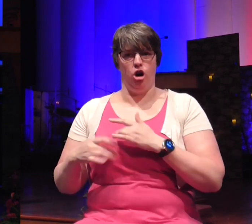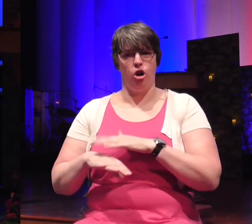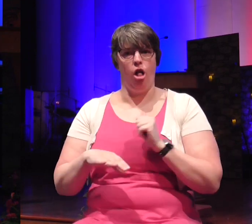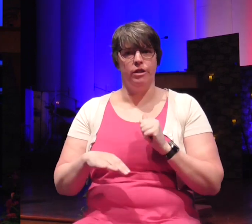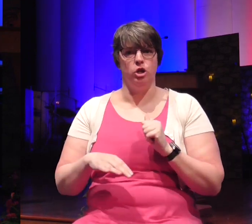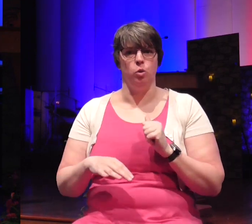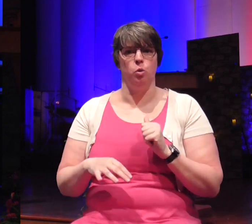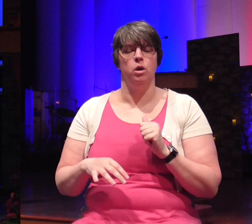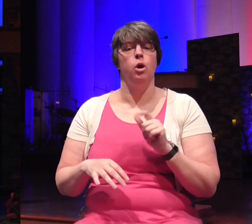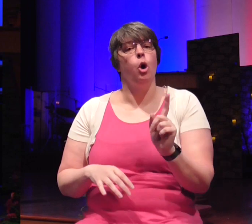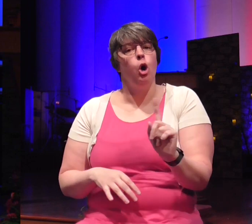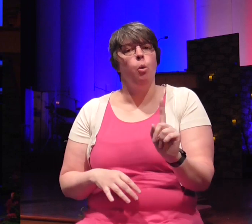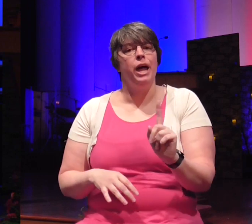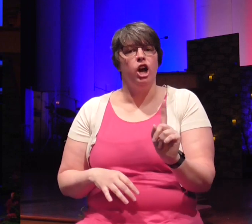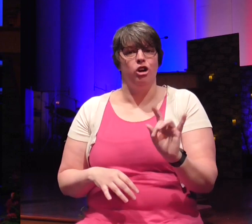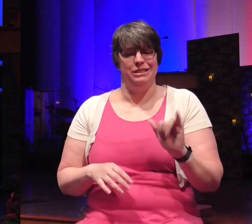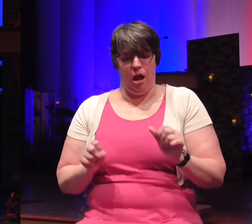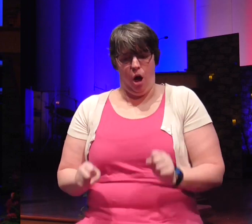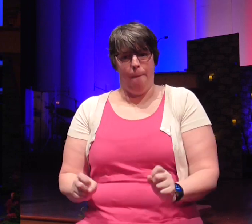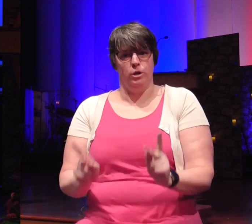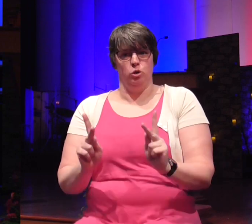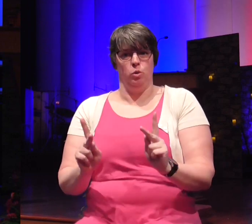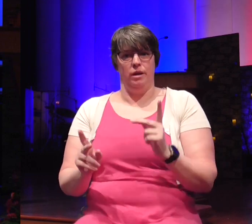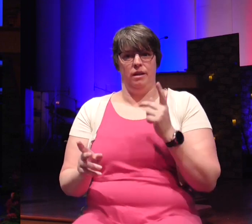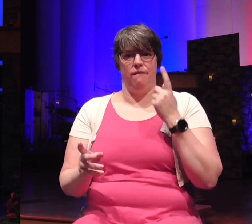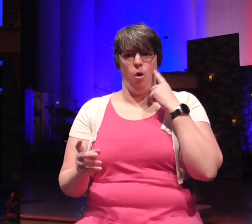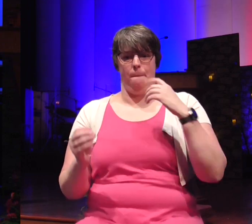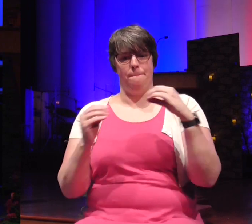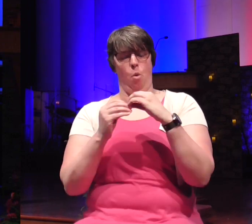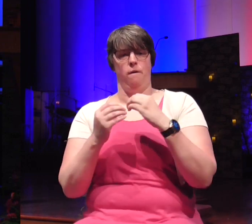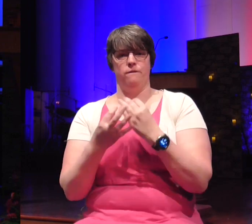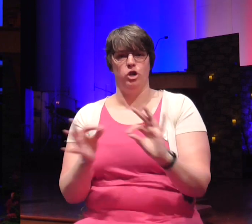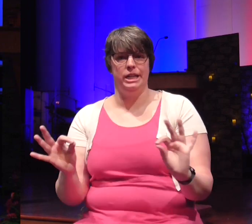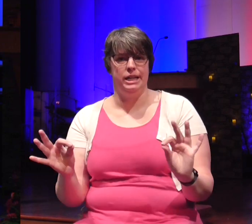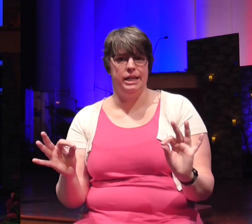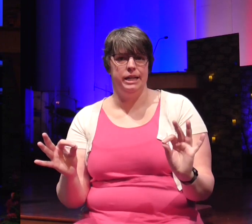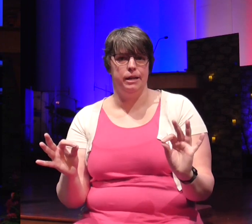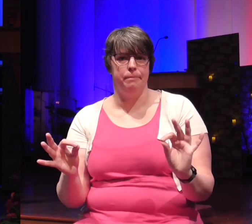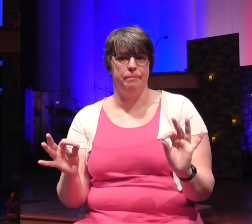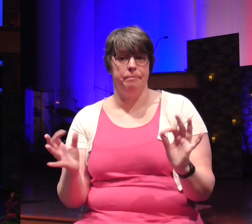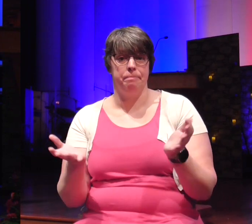Where in your life is the opportunity for a greater freedom?